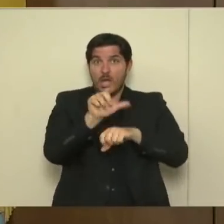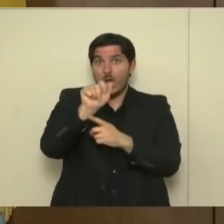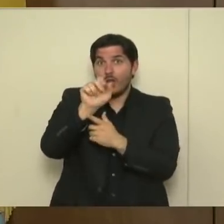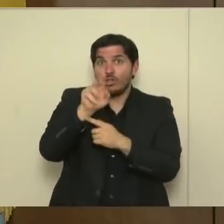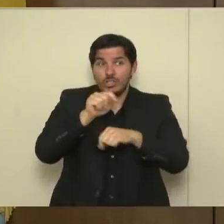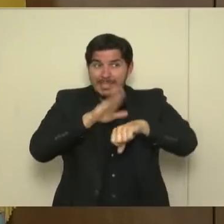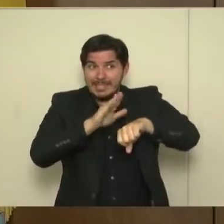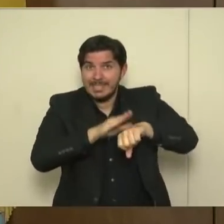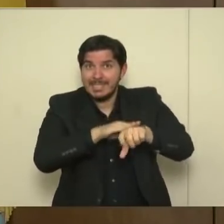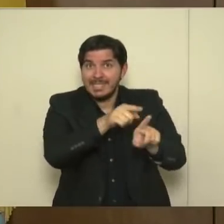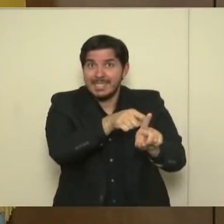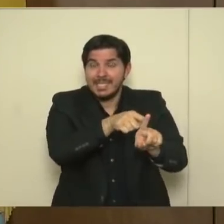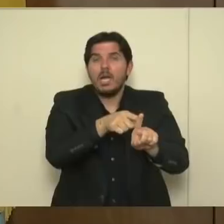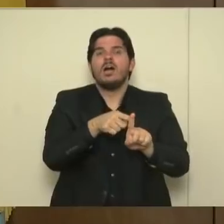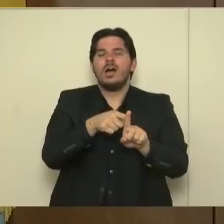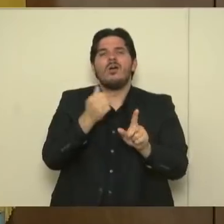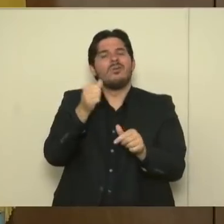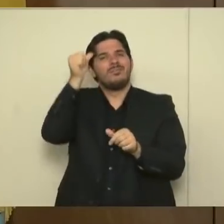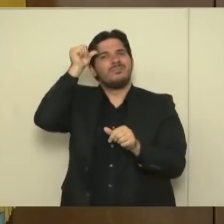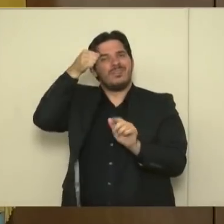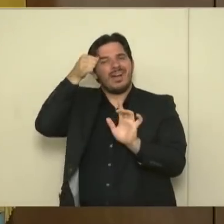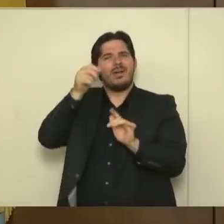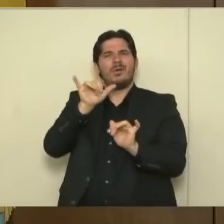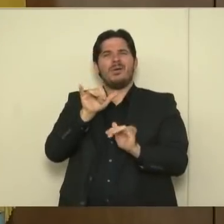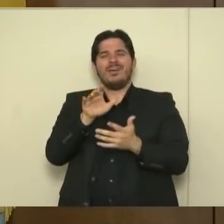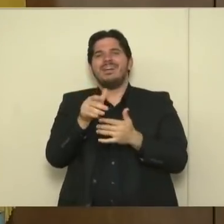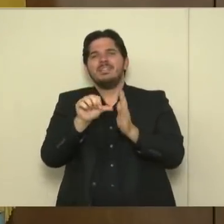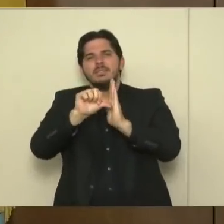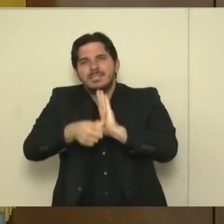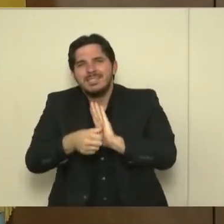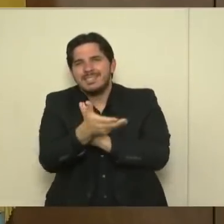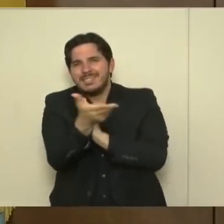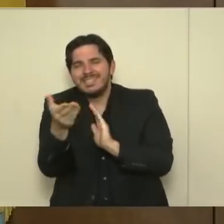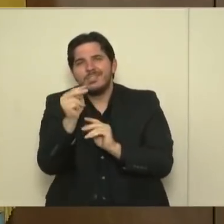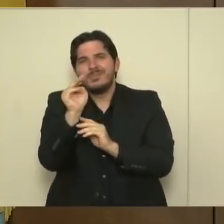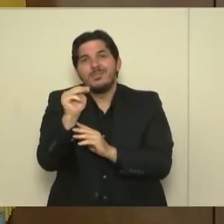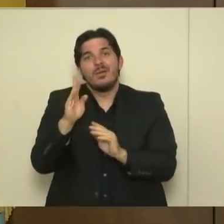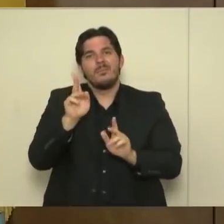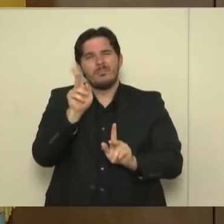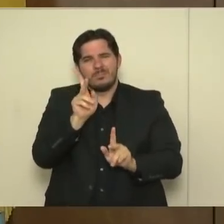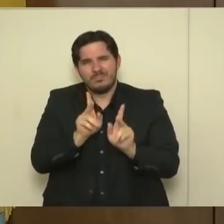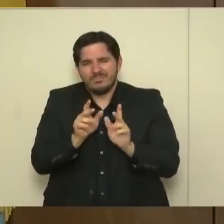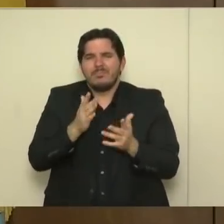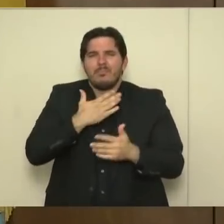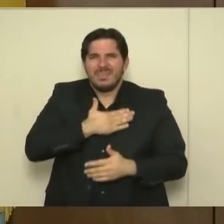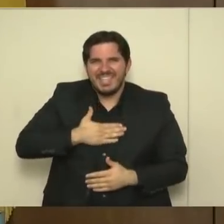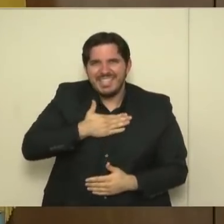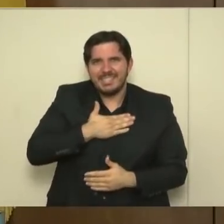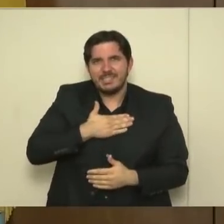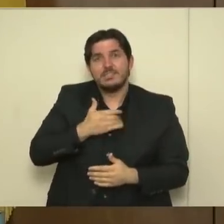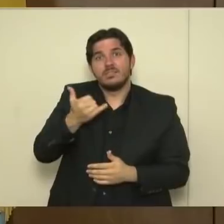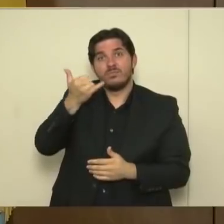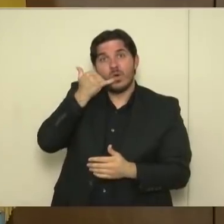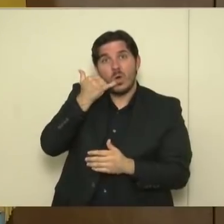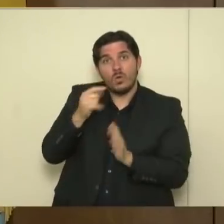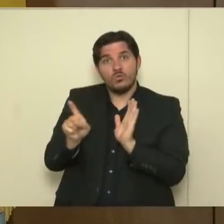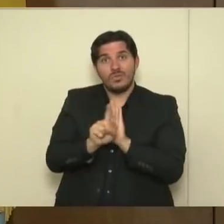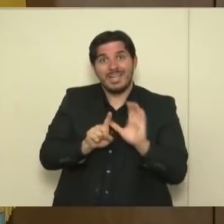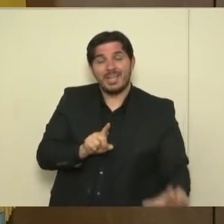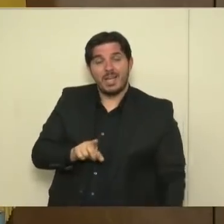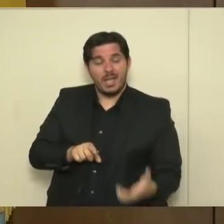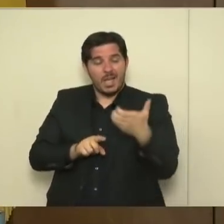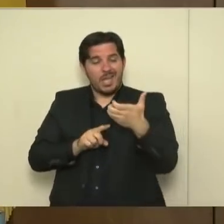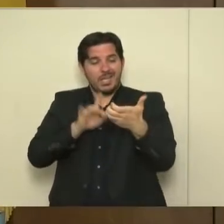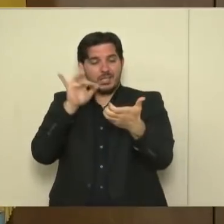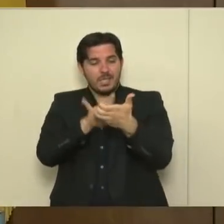their phones and to be interested in every smartphone tool that we have available to us. And I